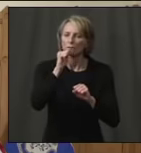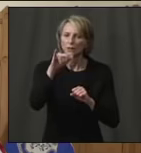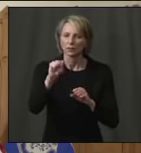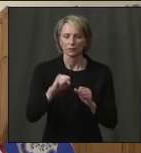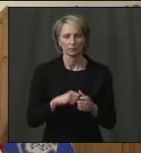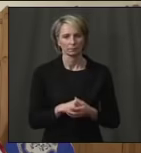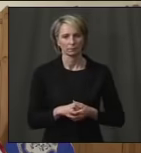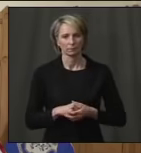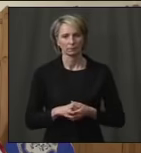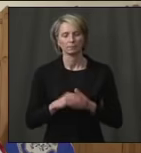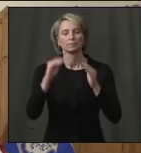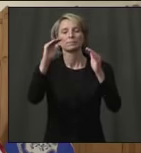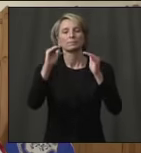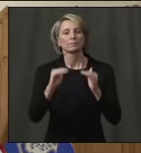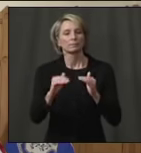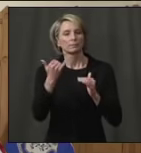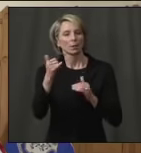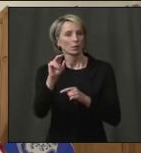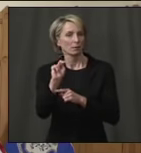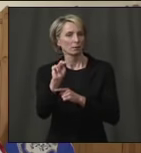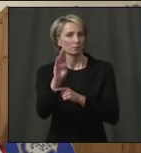NBC Connecticut.